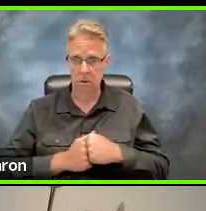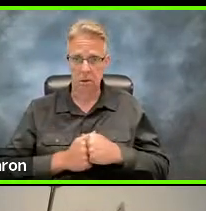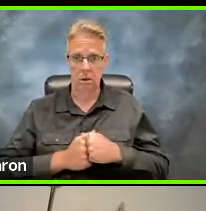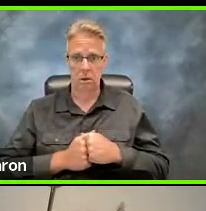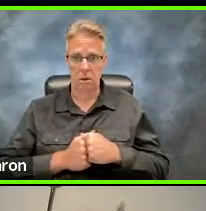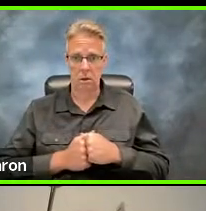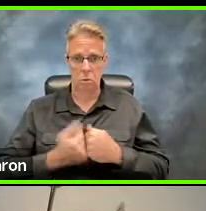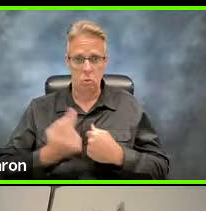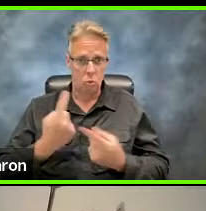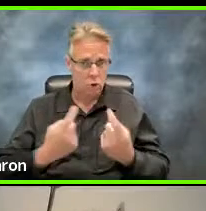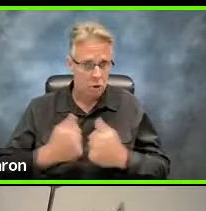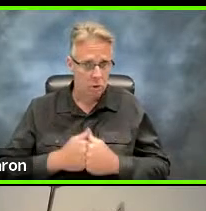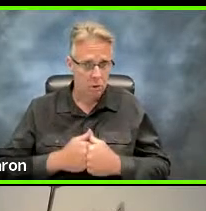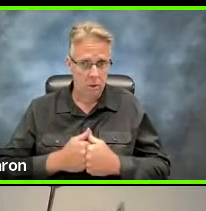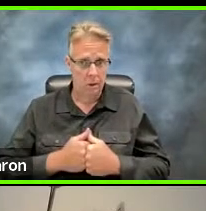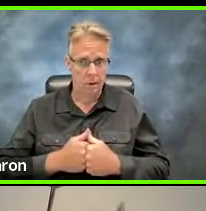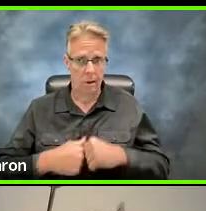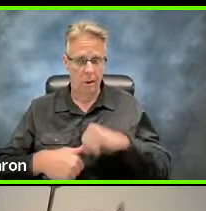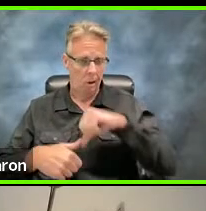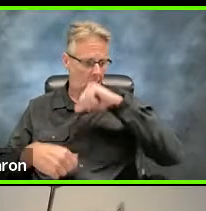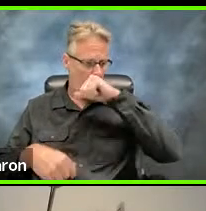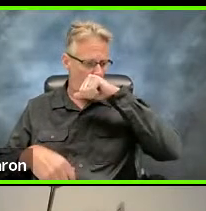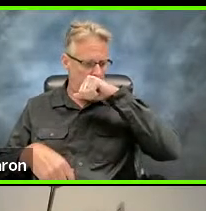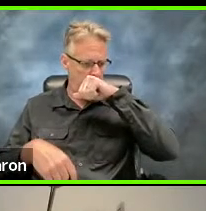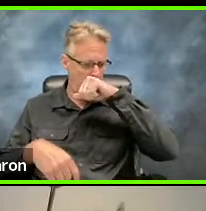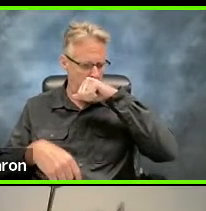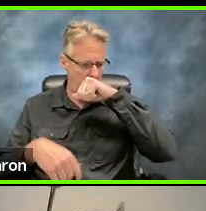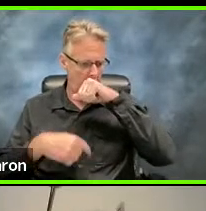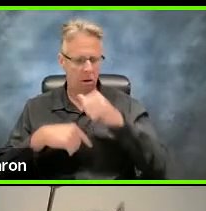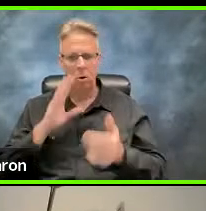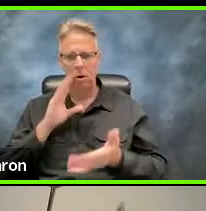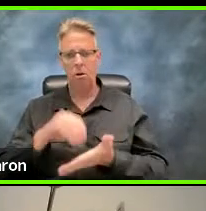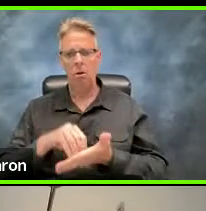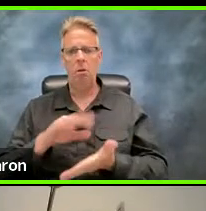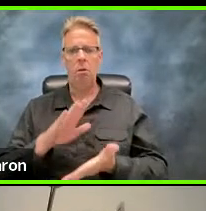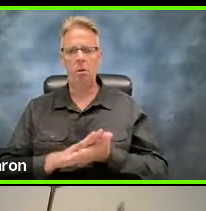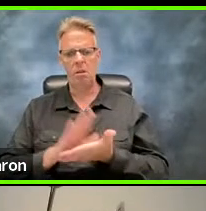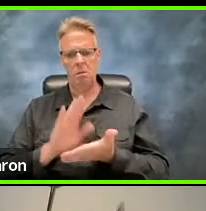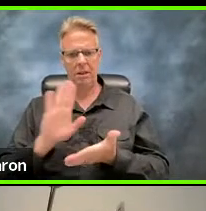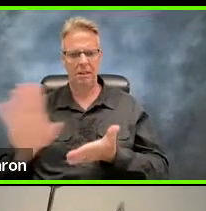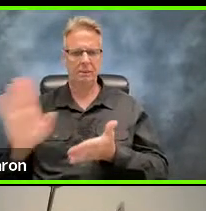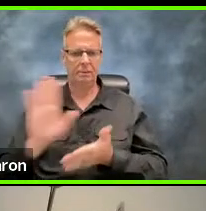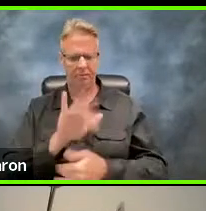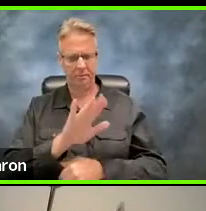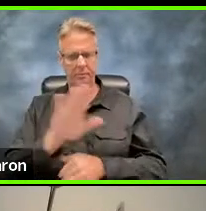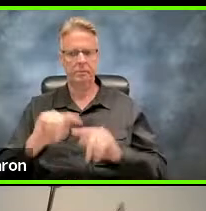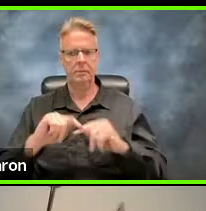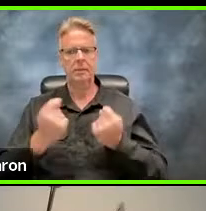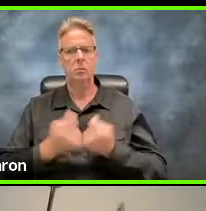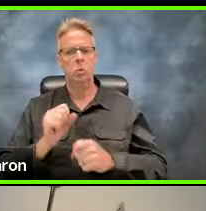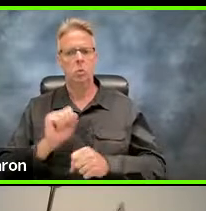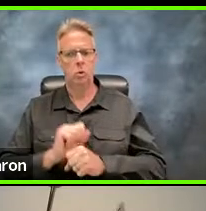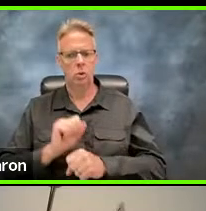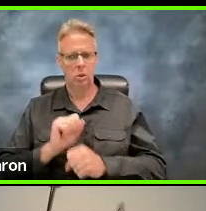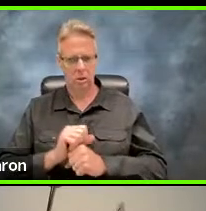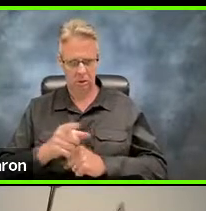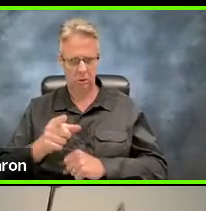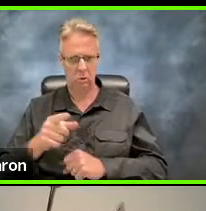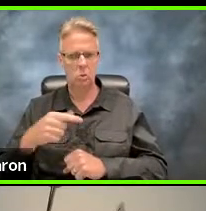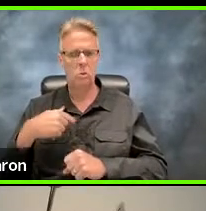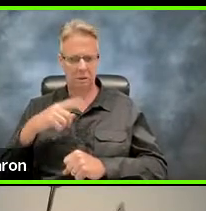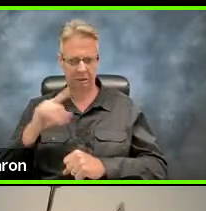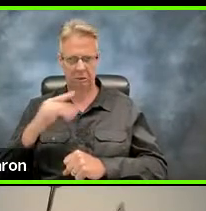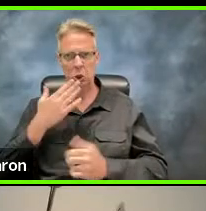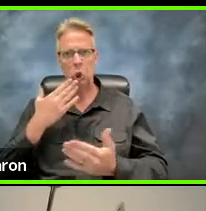questions? I'll just note that as part of the team's work on the CBA, we have conducted a